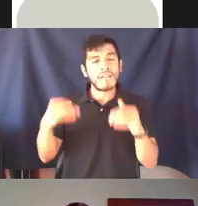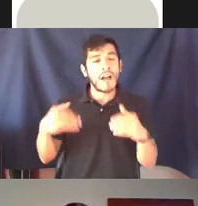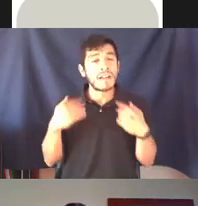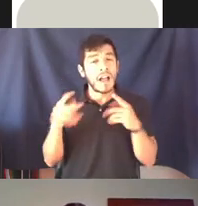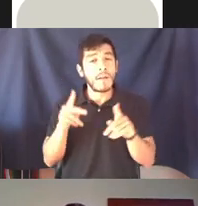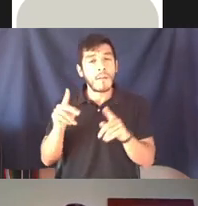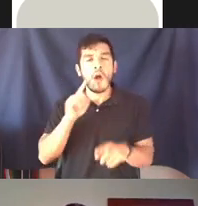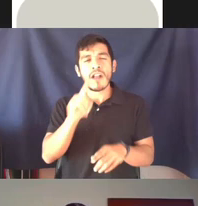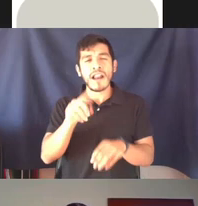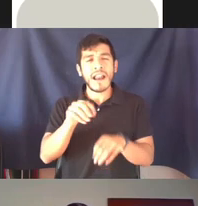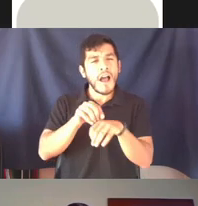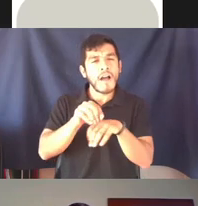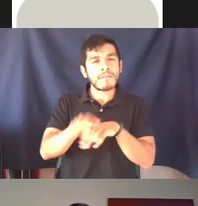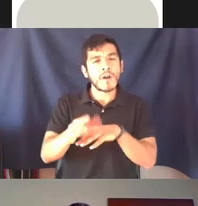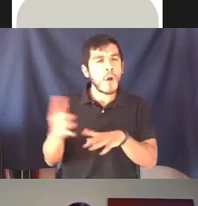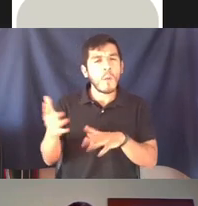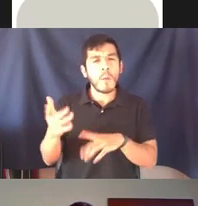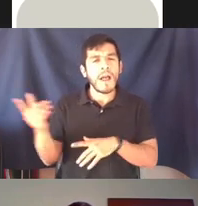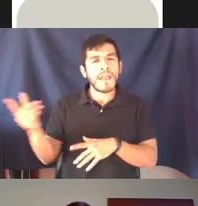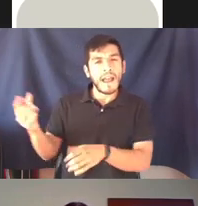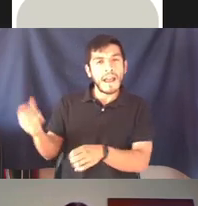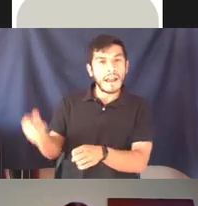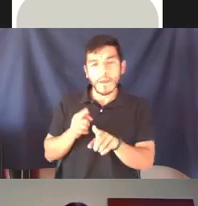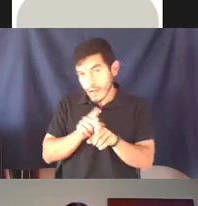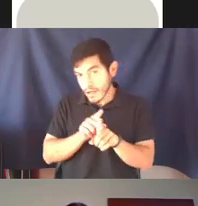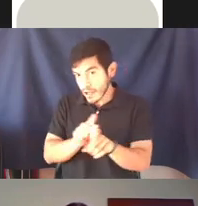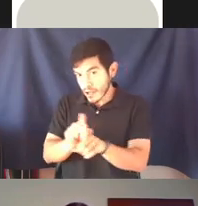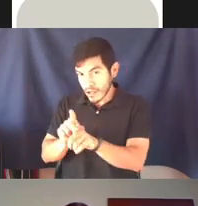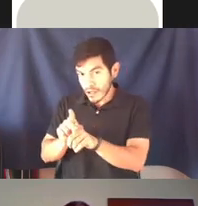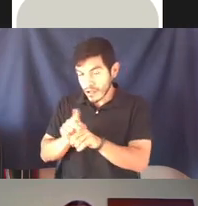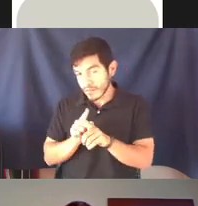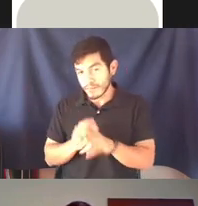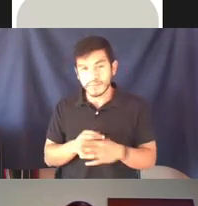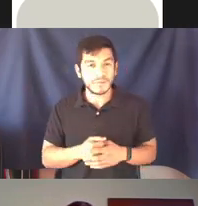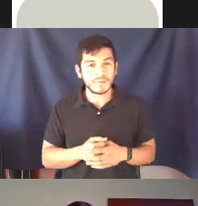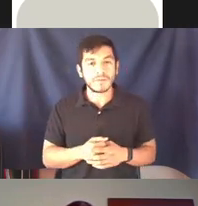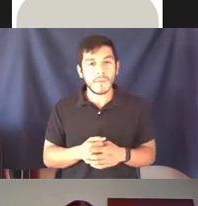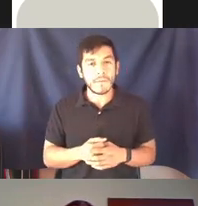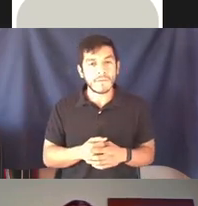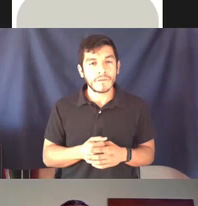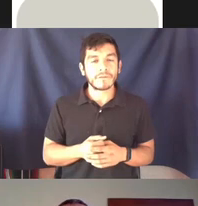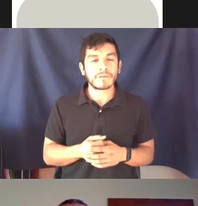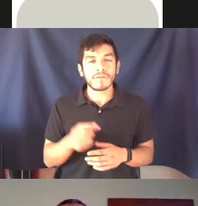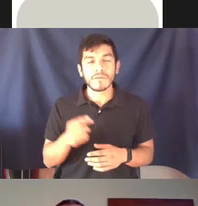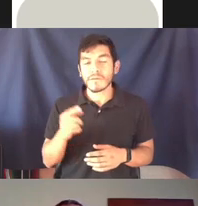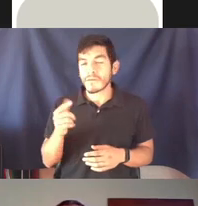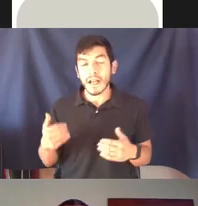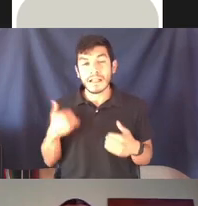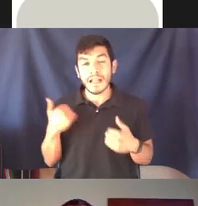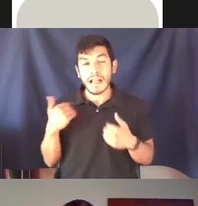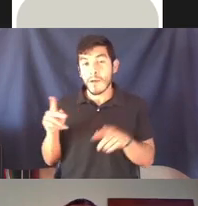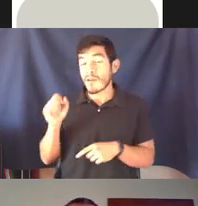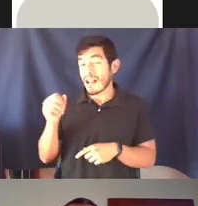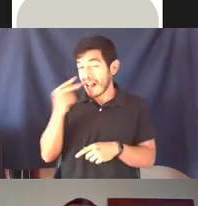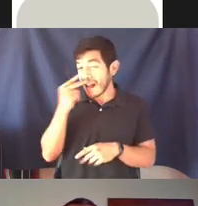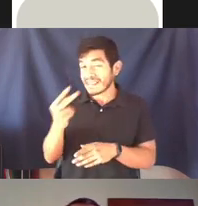of the spectrum, you do see young people being able to say, well, I've got this